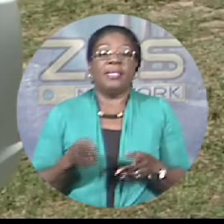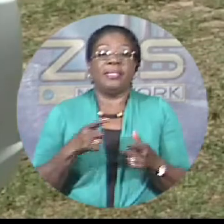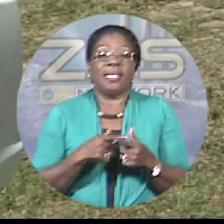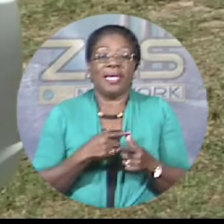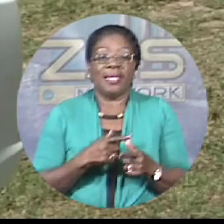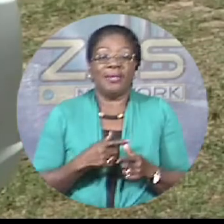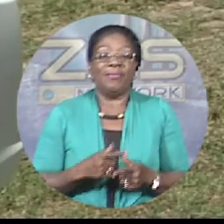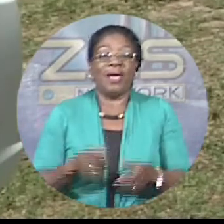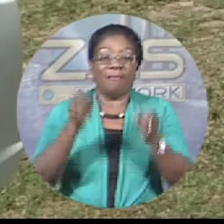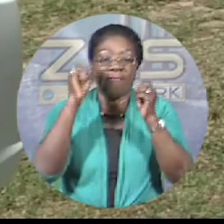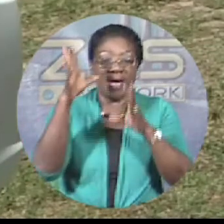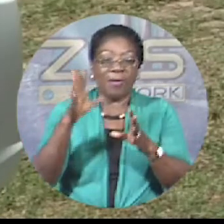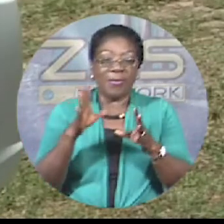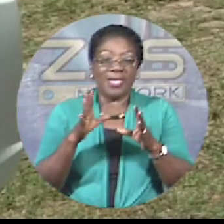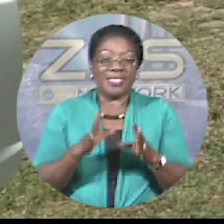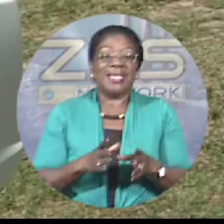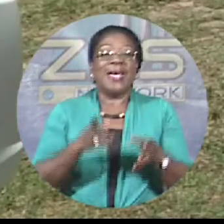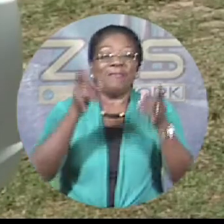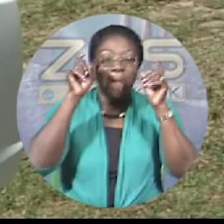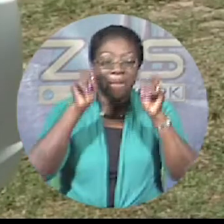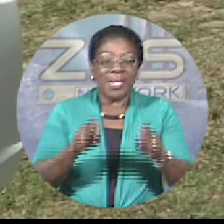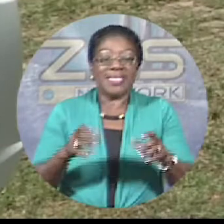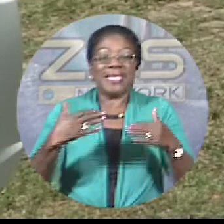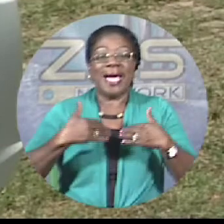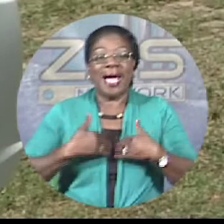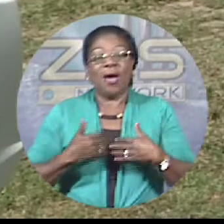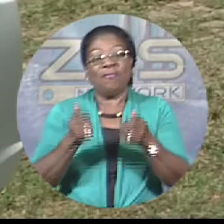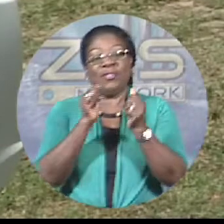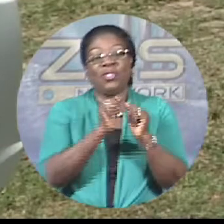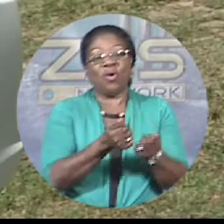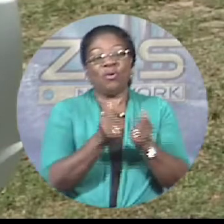only have fireworks, but of course, Junknu.